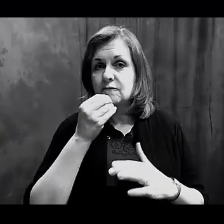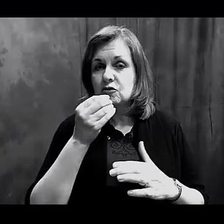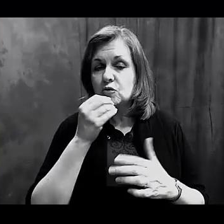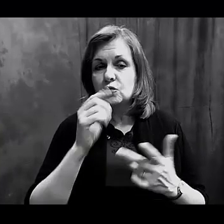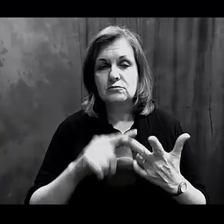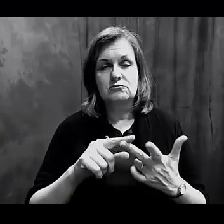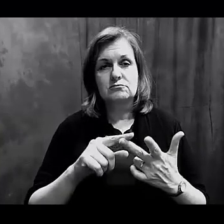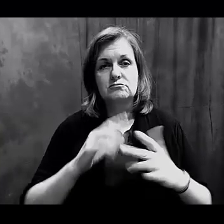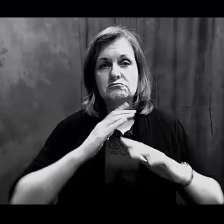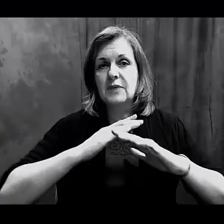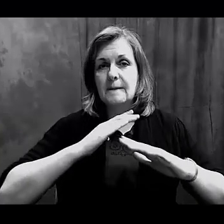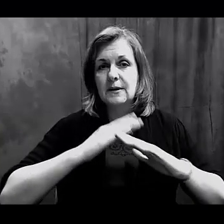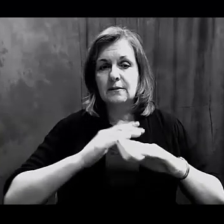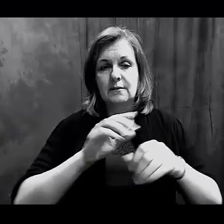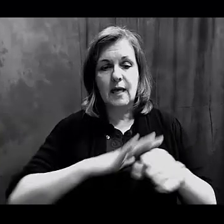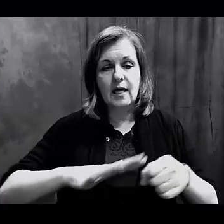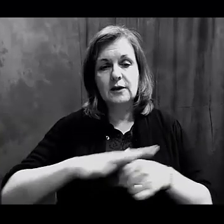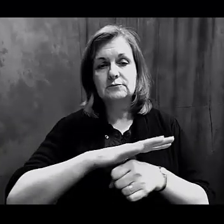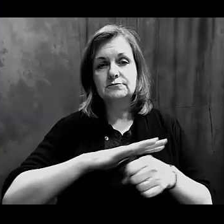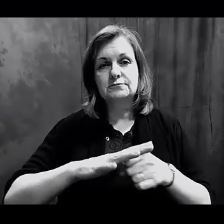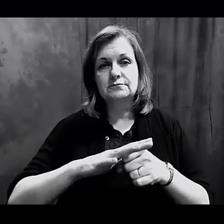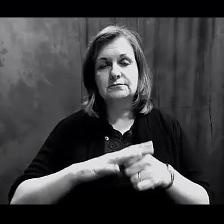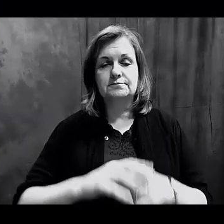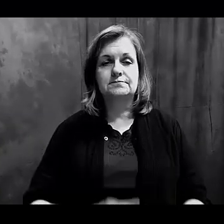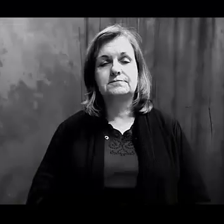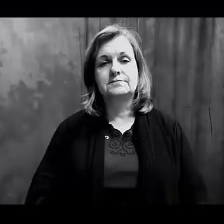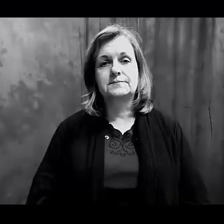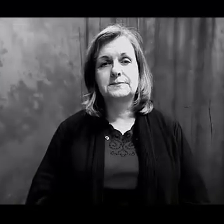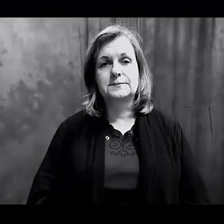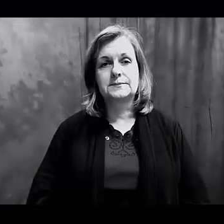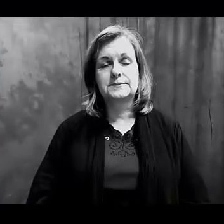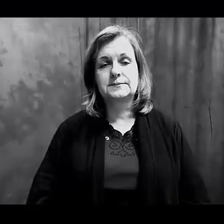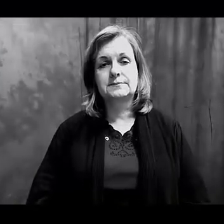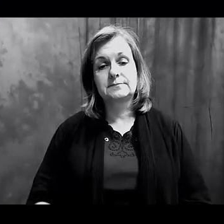food, habitat,